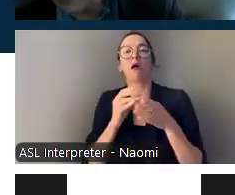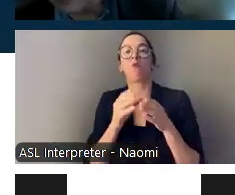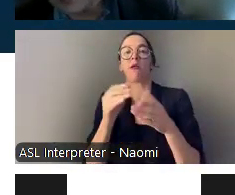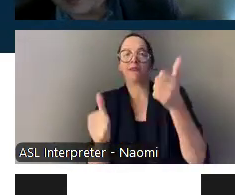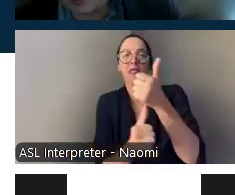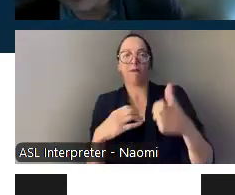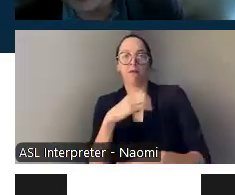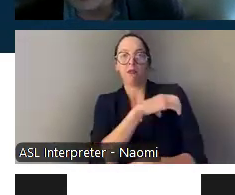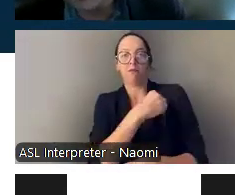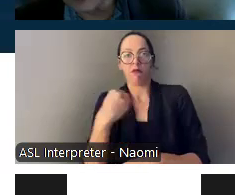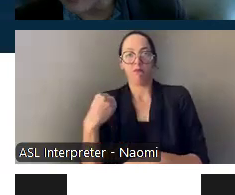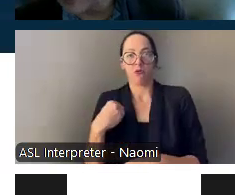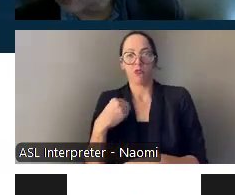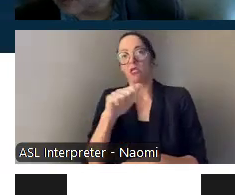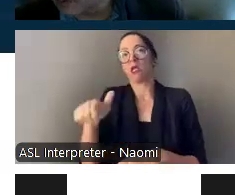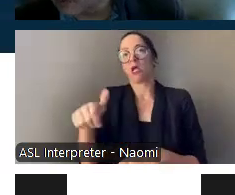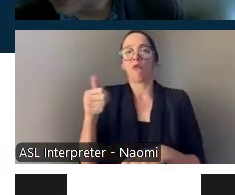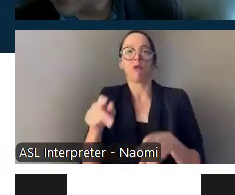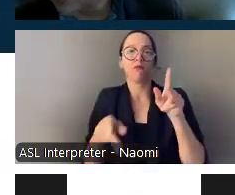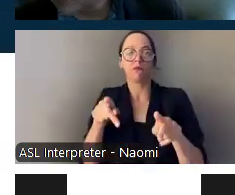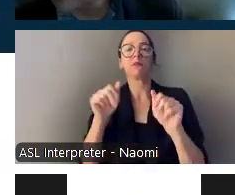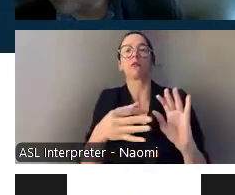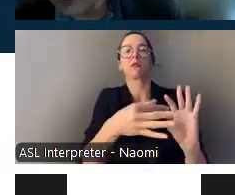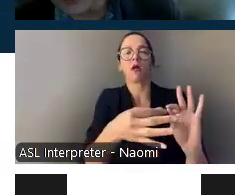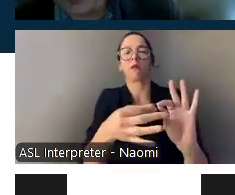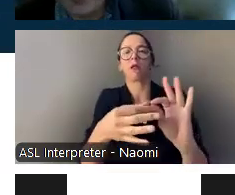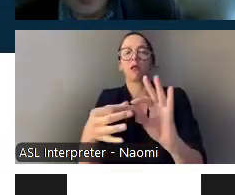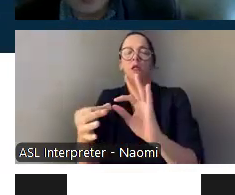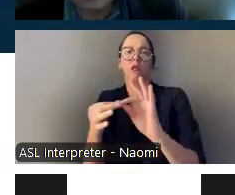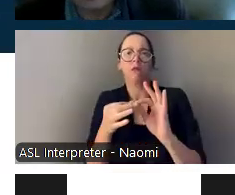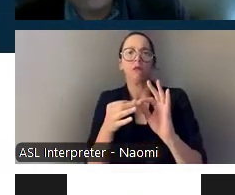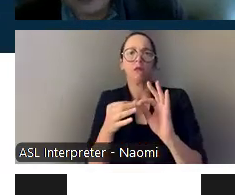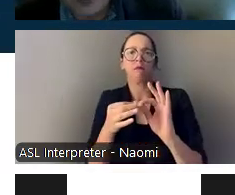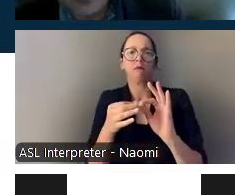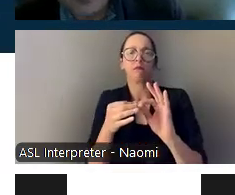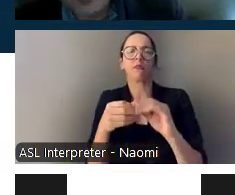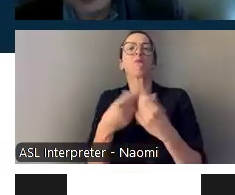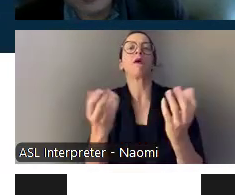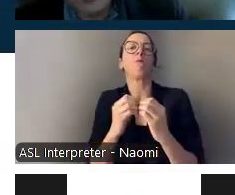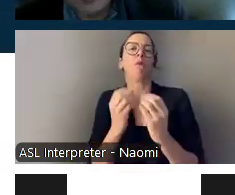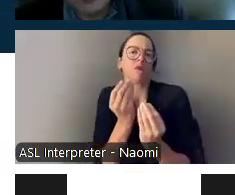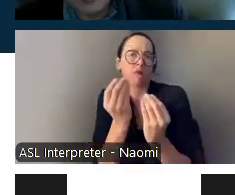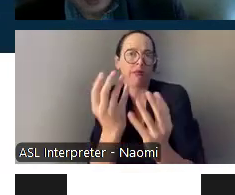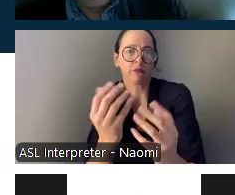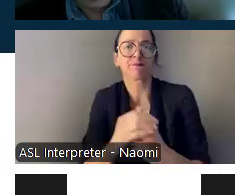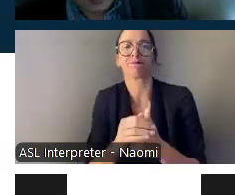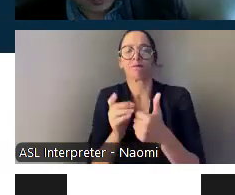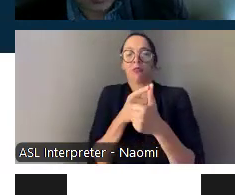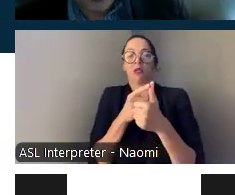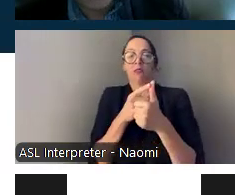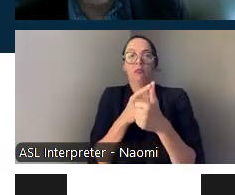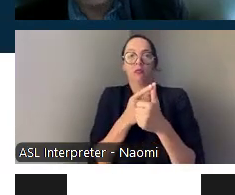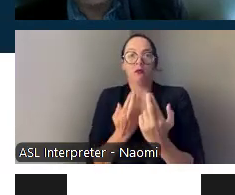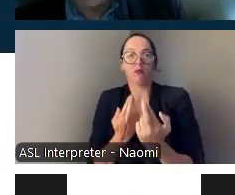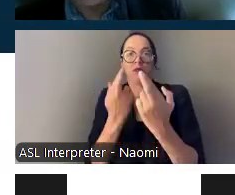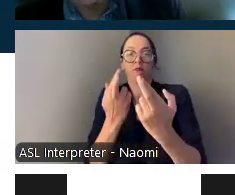and others to comment or to seek more information. Our first recommendation, number